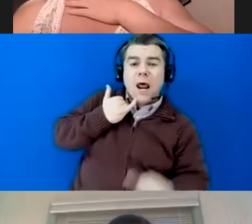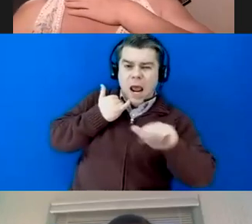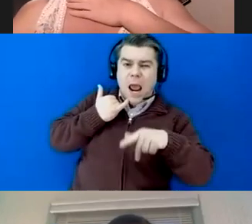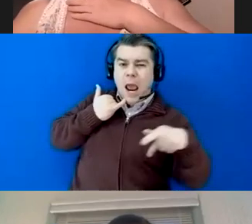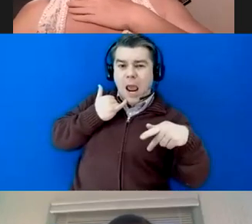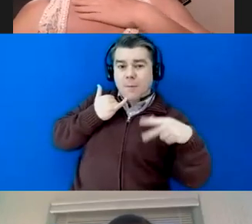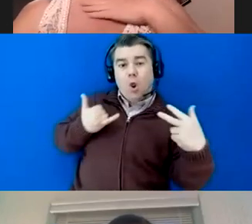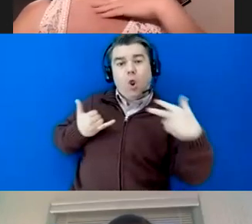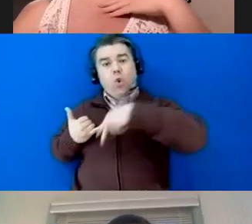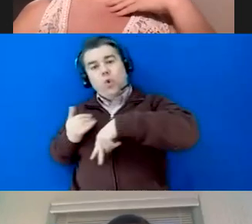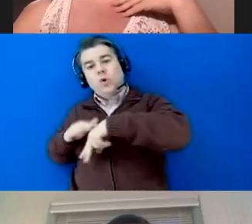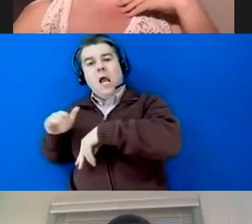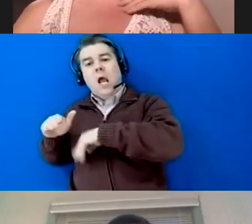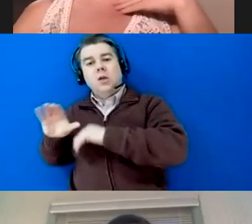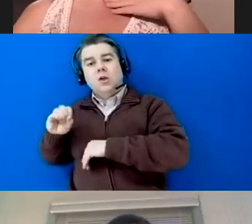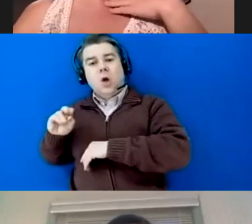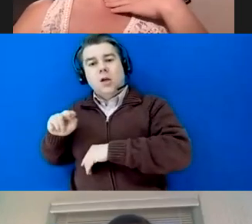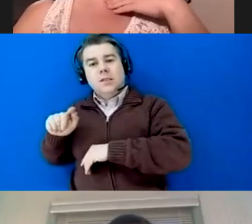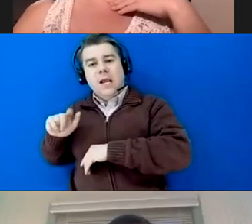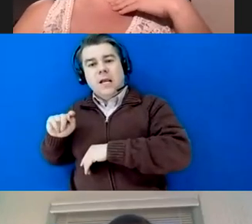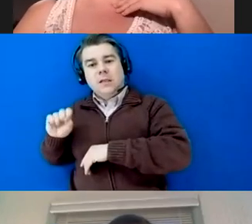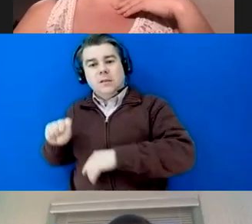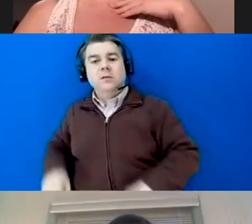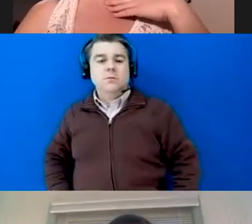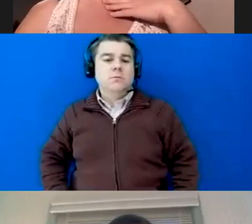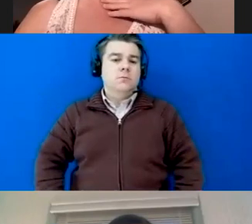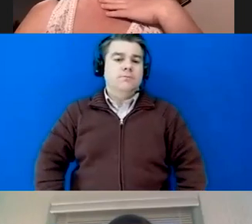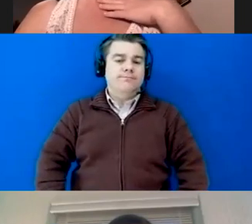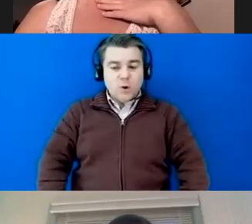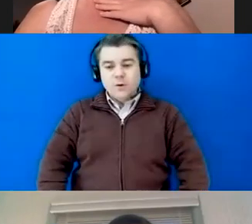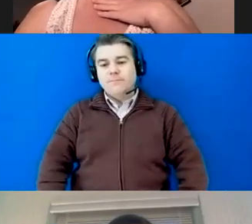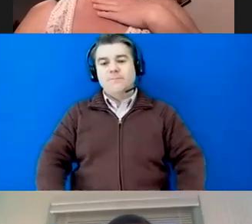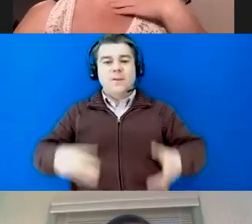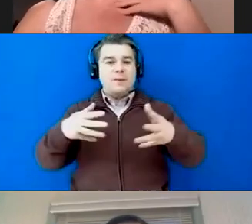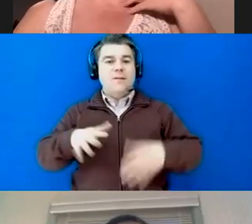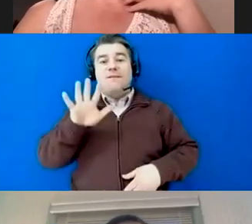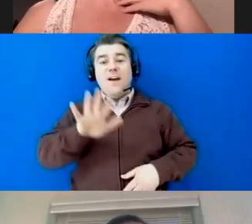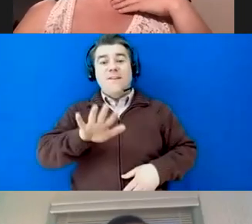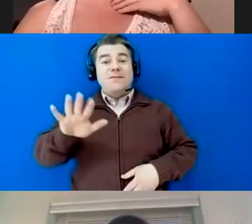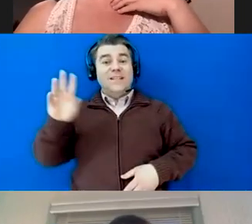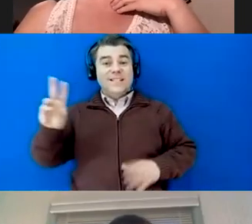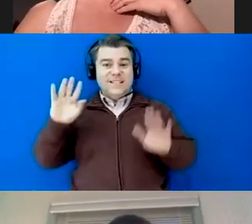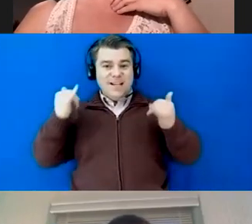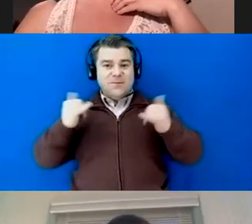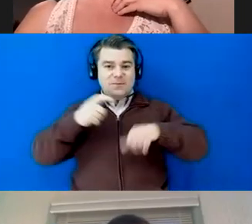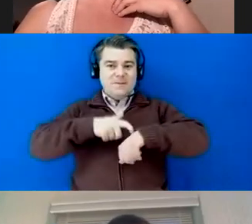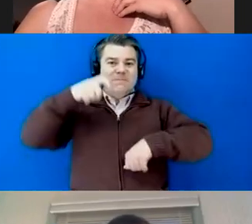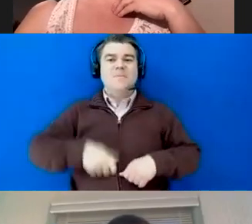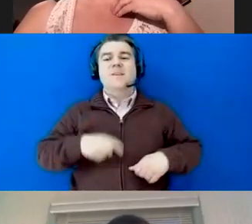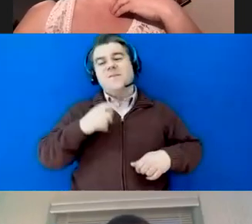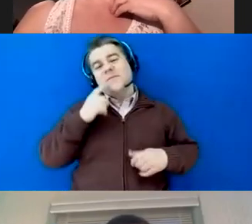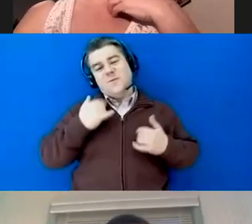up your contacts. Okay, that leaves us at 5:56 for today.